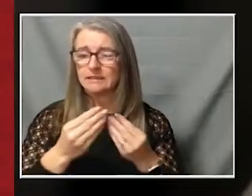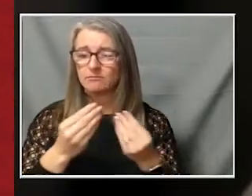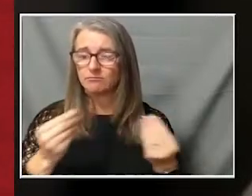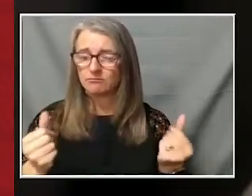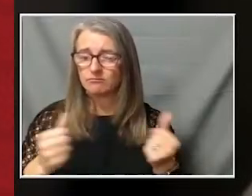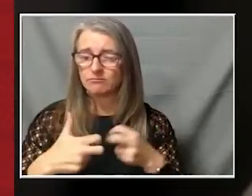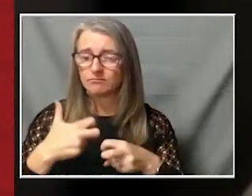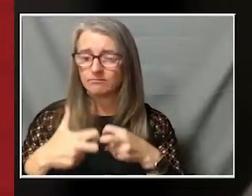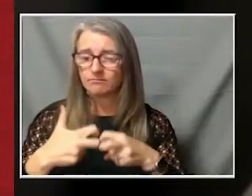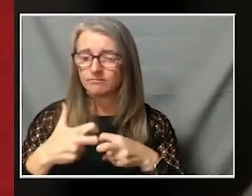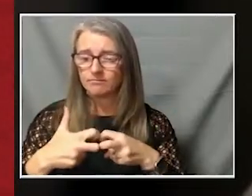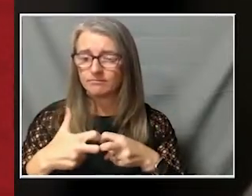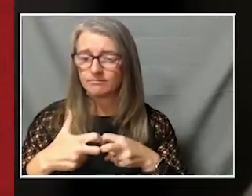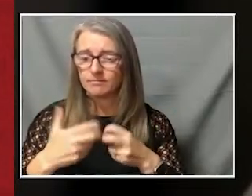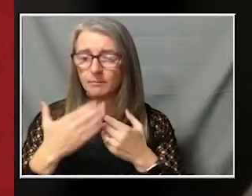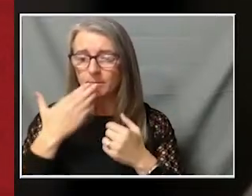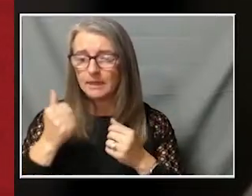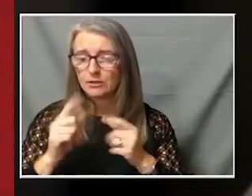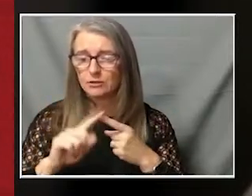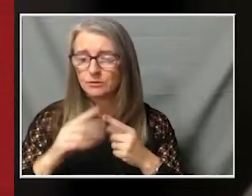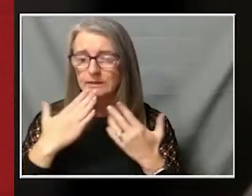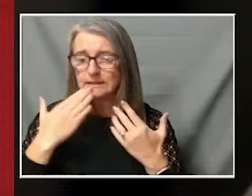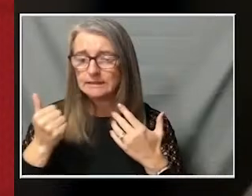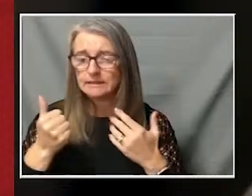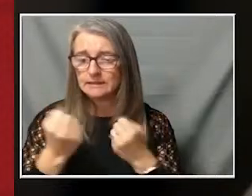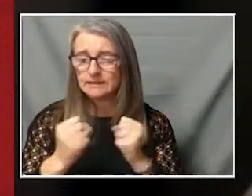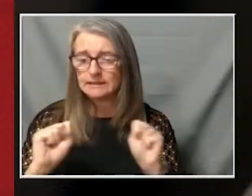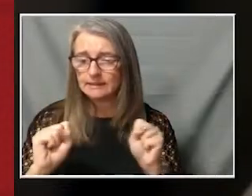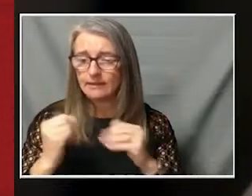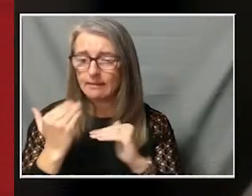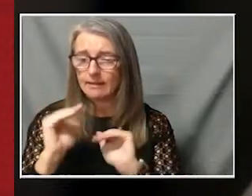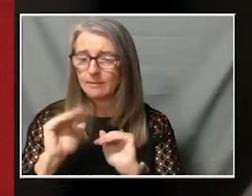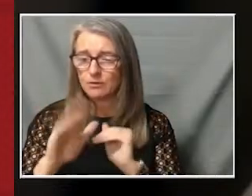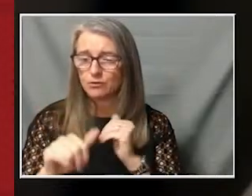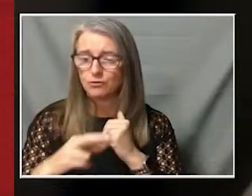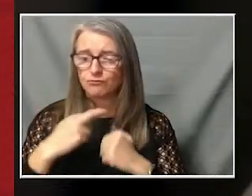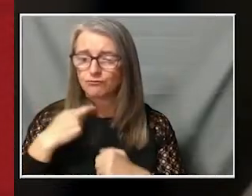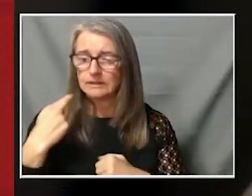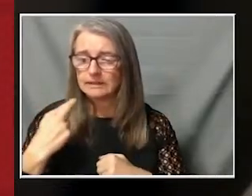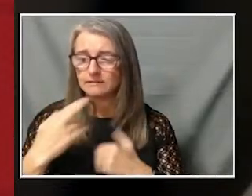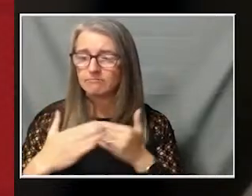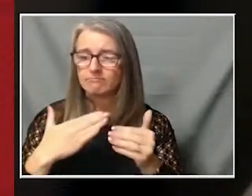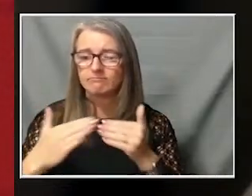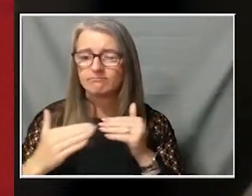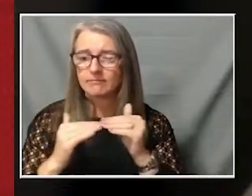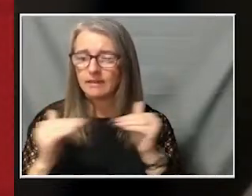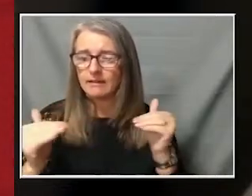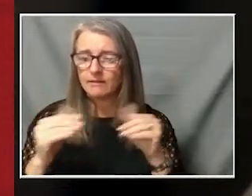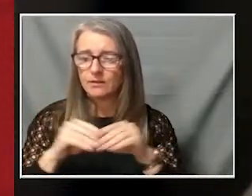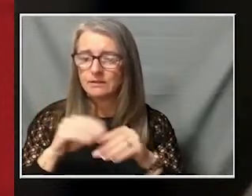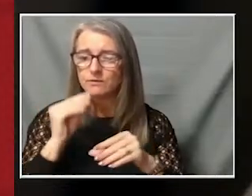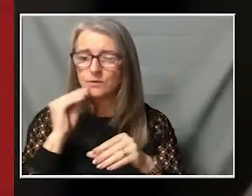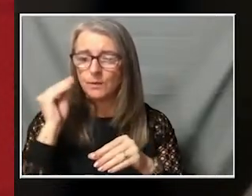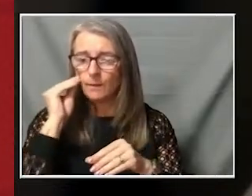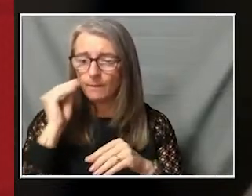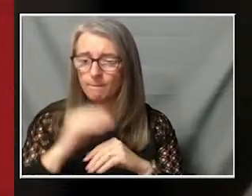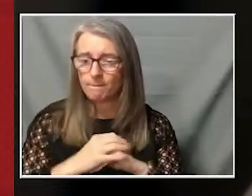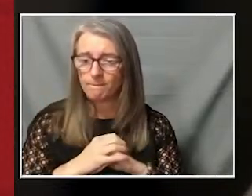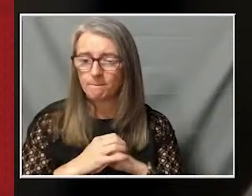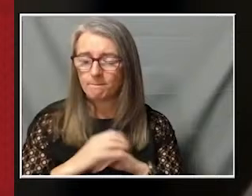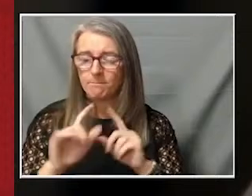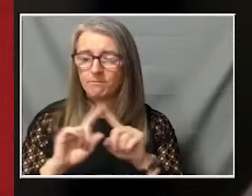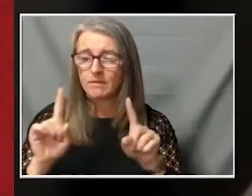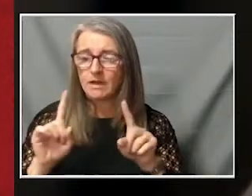what. It's better to be safe and limit your risk no matter the level in your home.